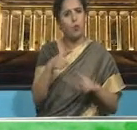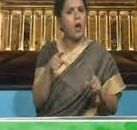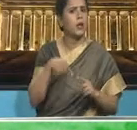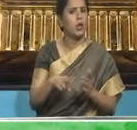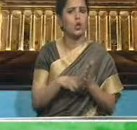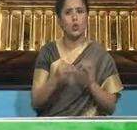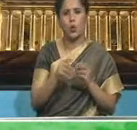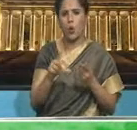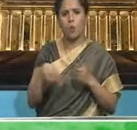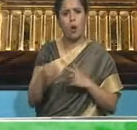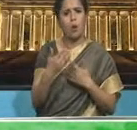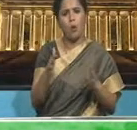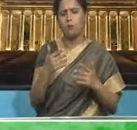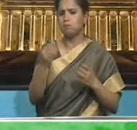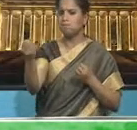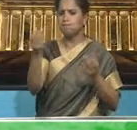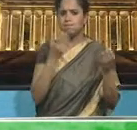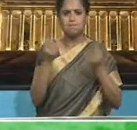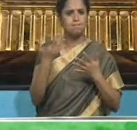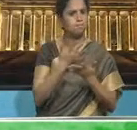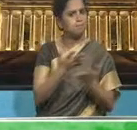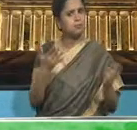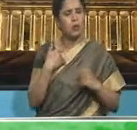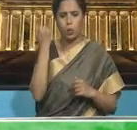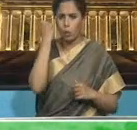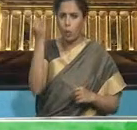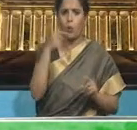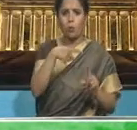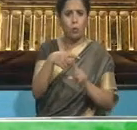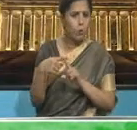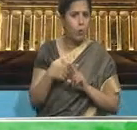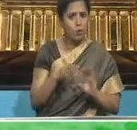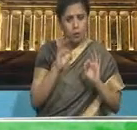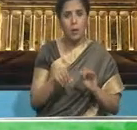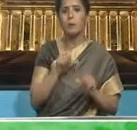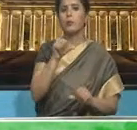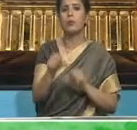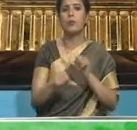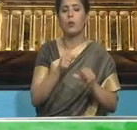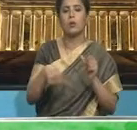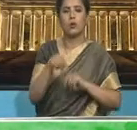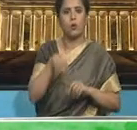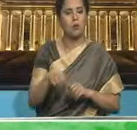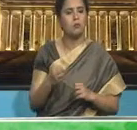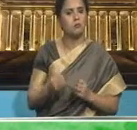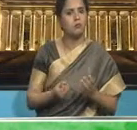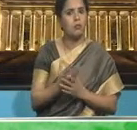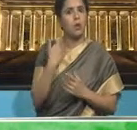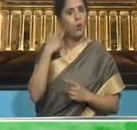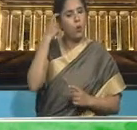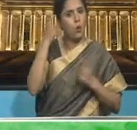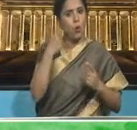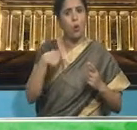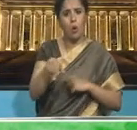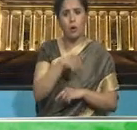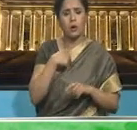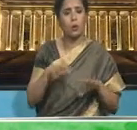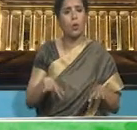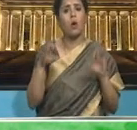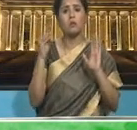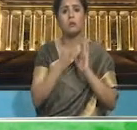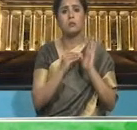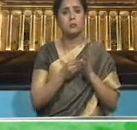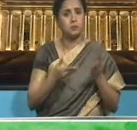all directions. A long and profound thoughts process culminated in our Constitution.